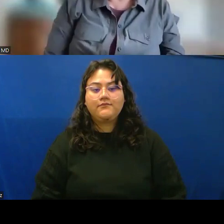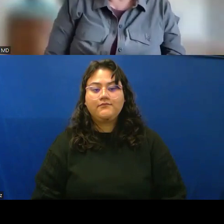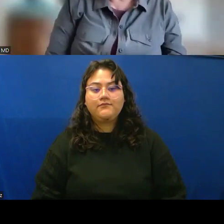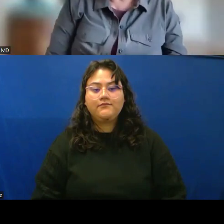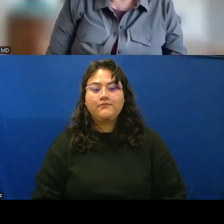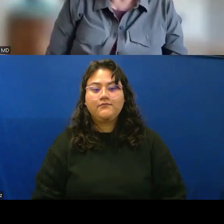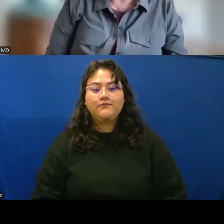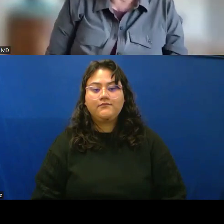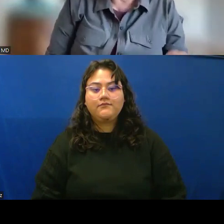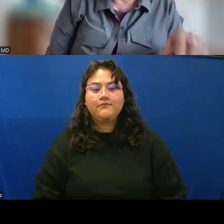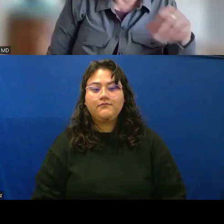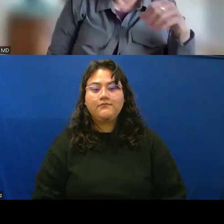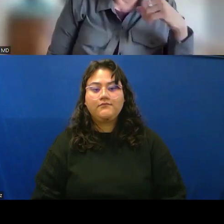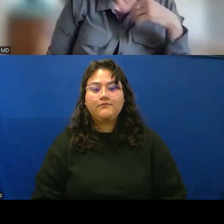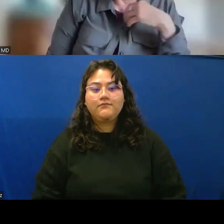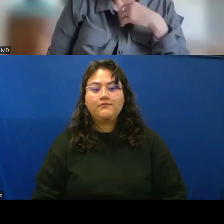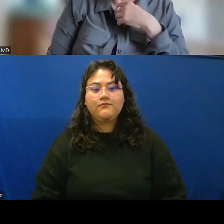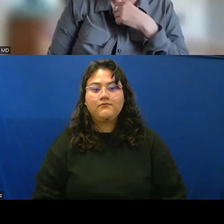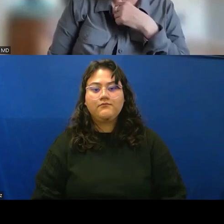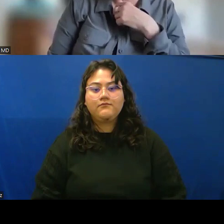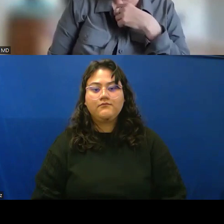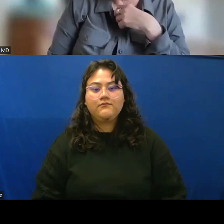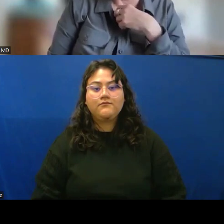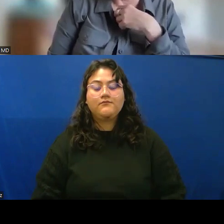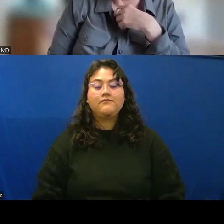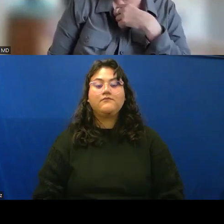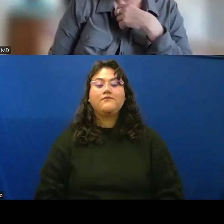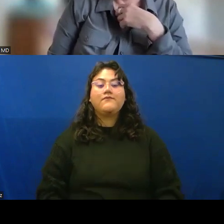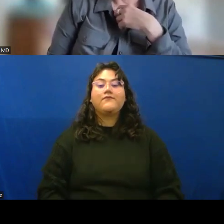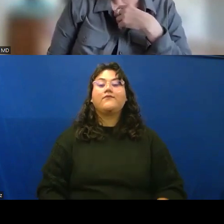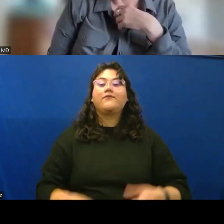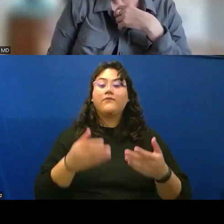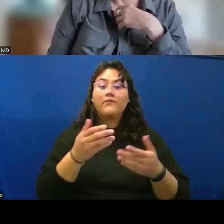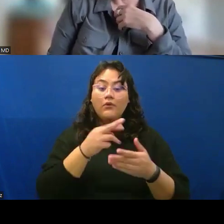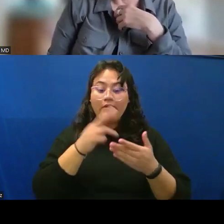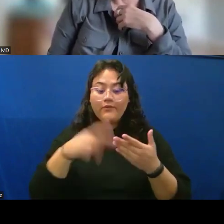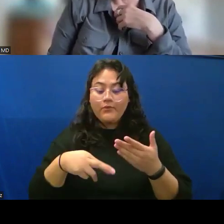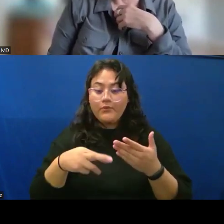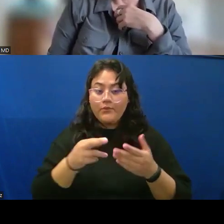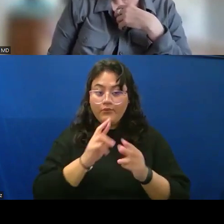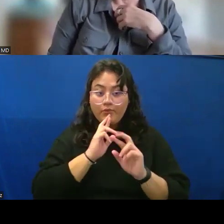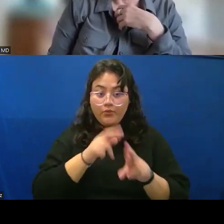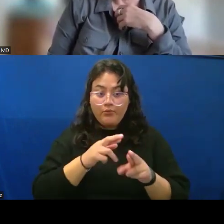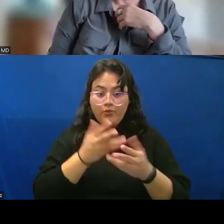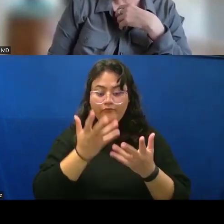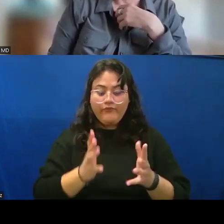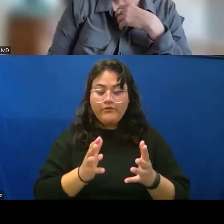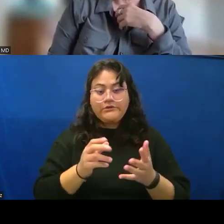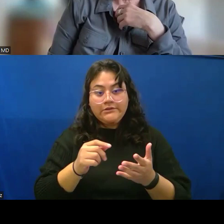So at the outset of the report, there is a section called terminology. And what we say is the following.